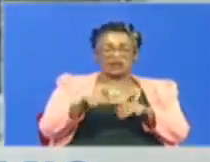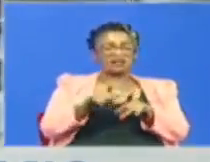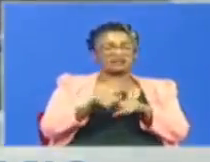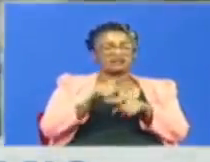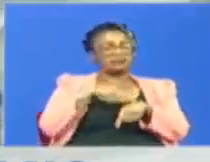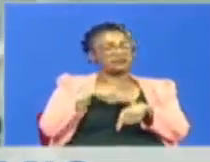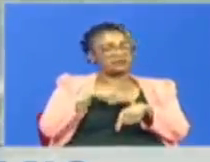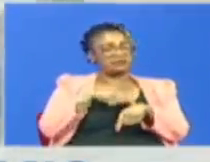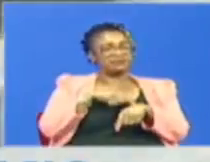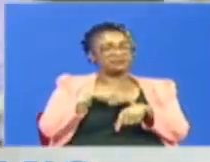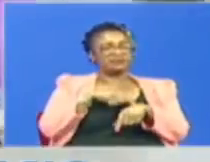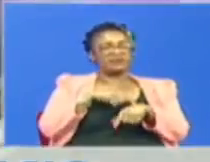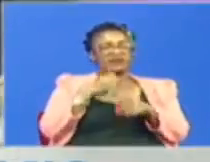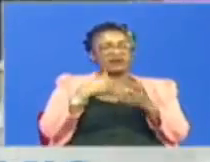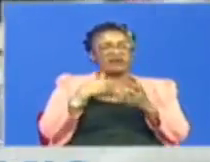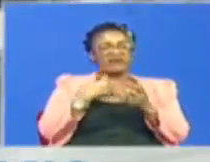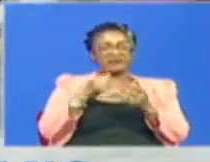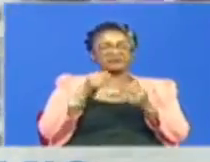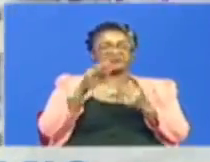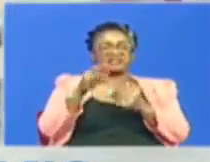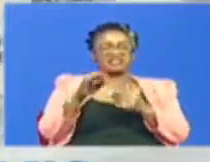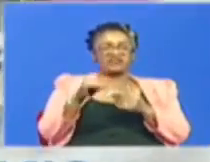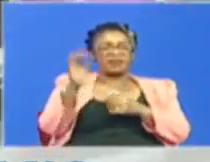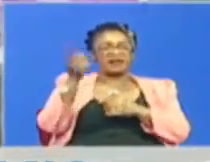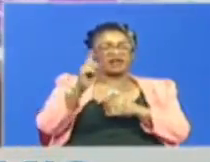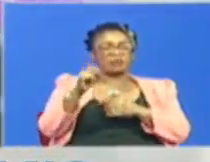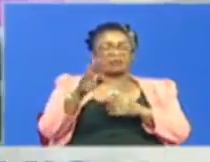time decentralizing industries from the Nairobi